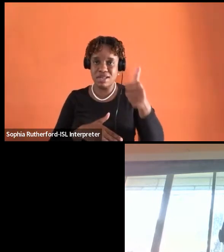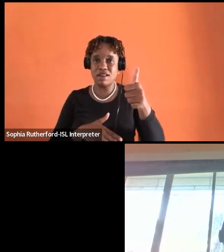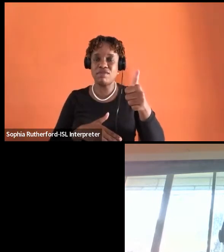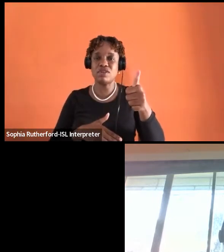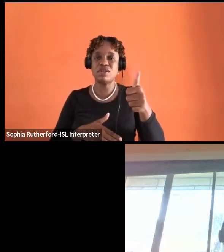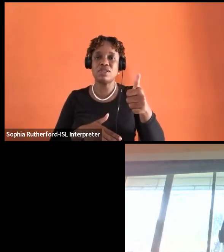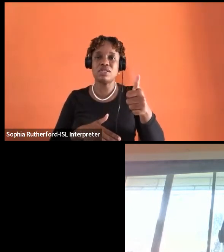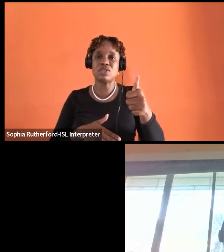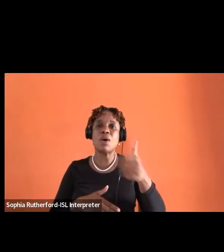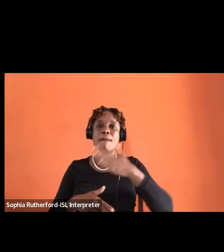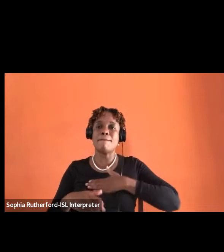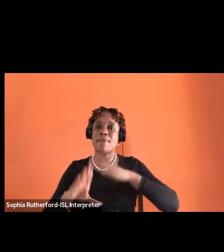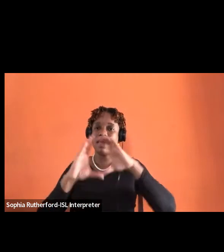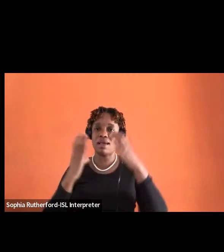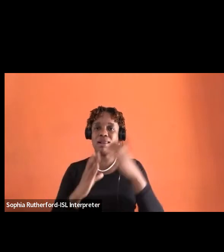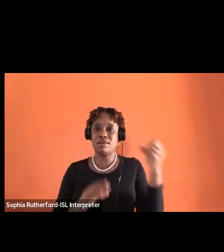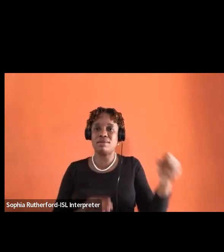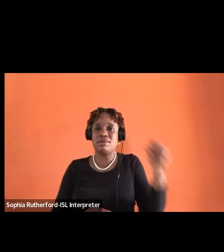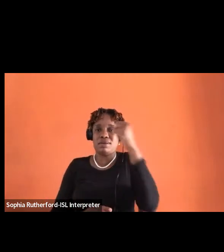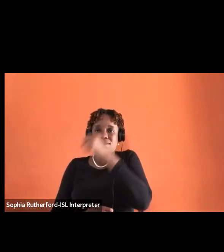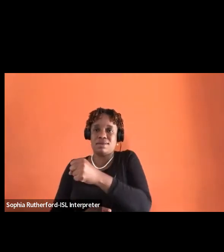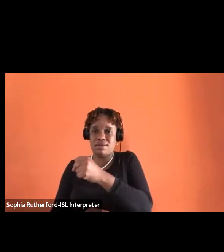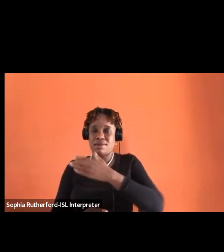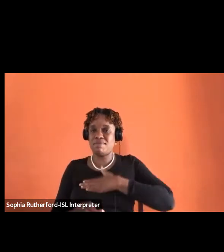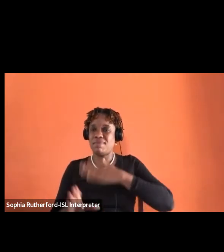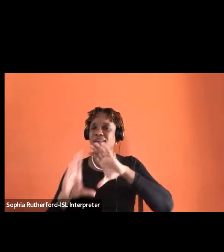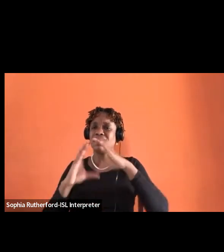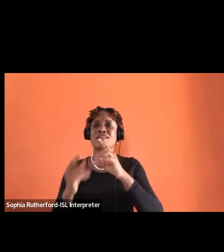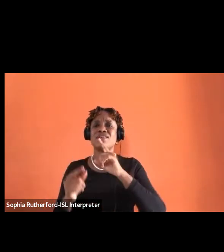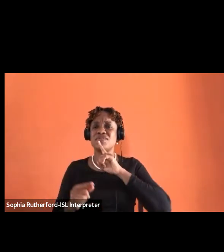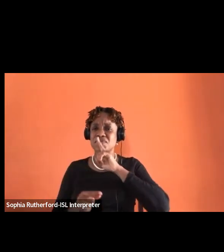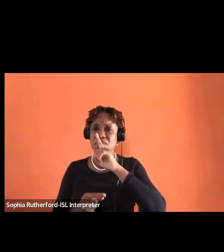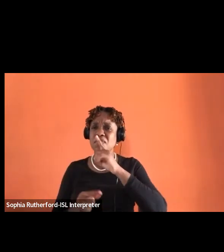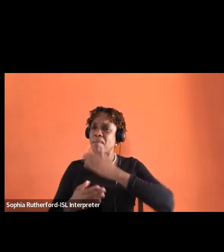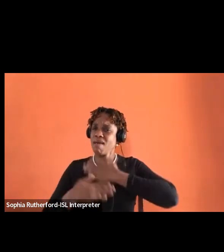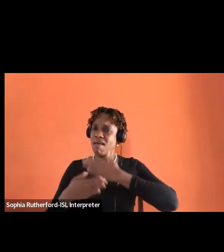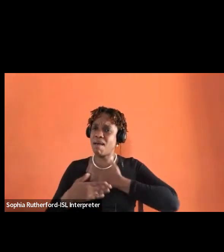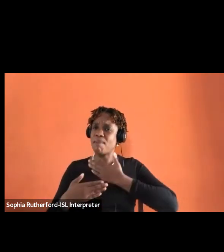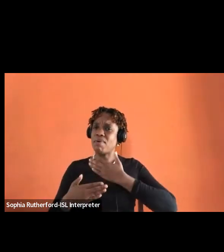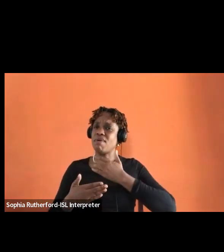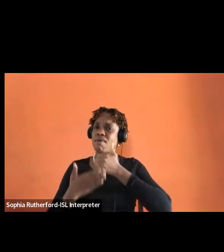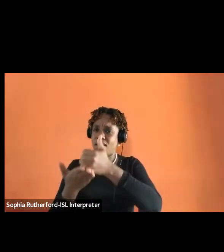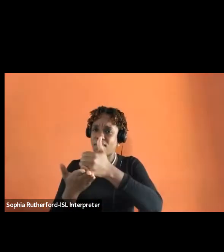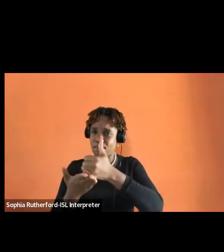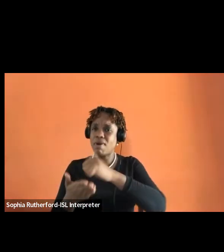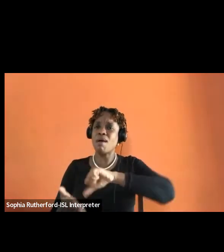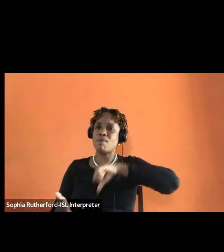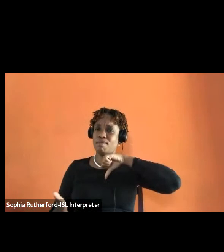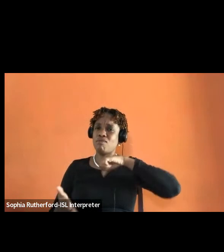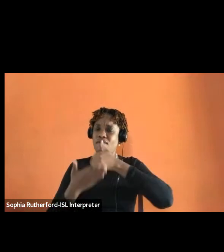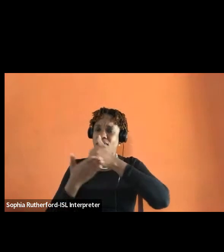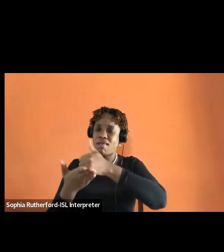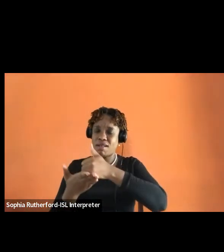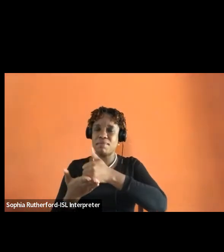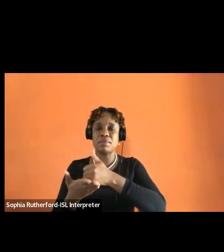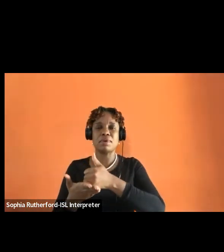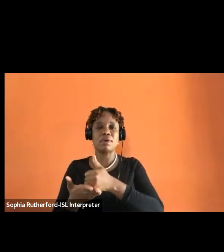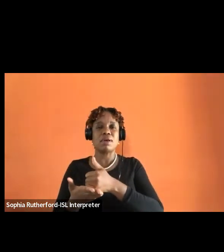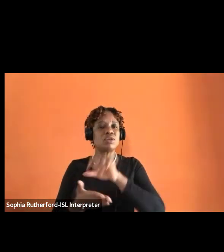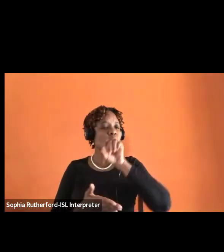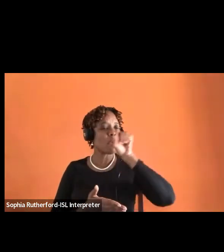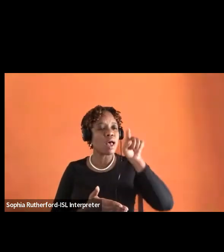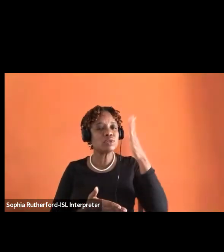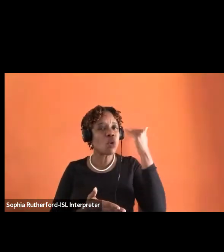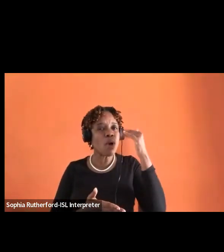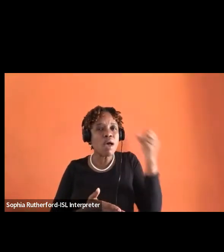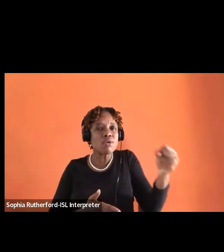So it was a joy helping that little girl. I was proud. So I asked them, why do they give me this